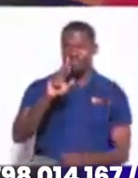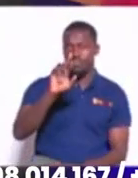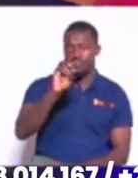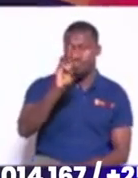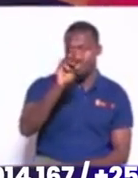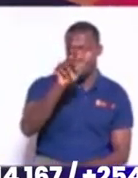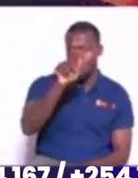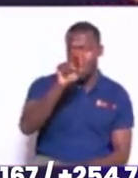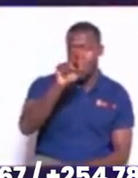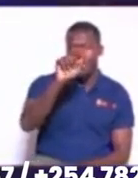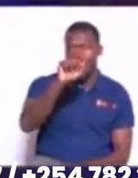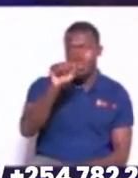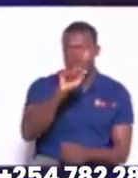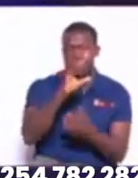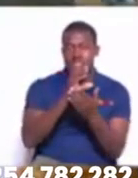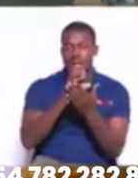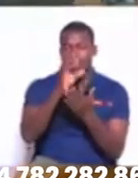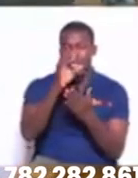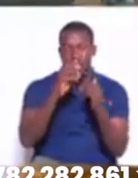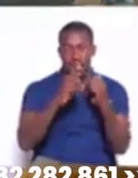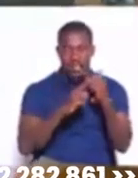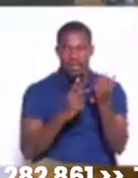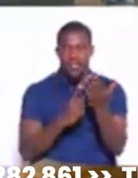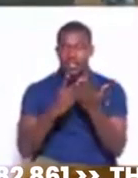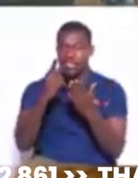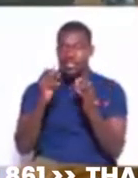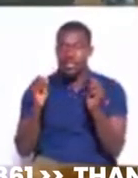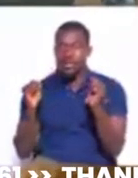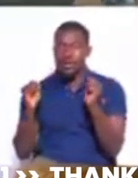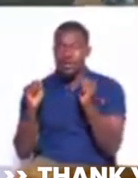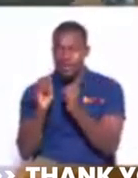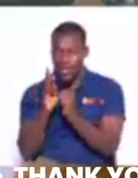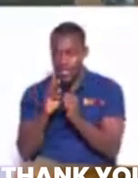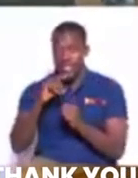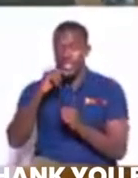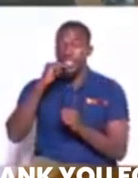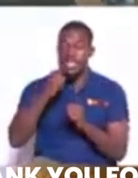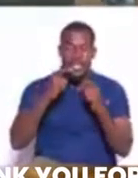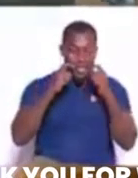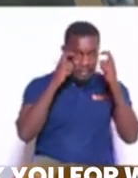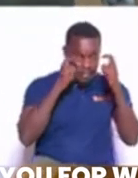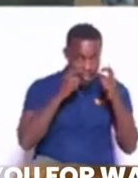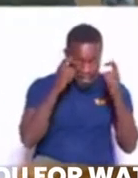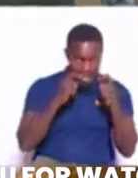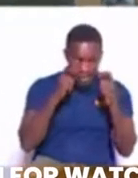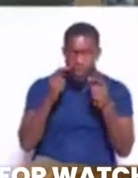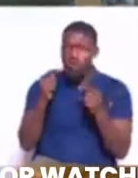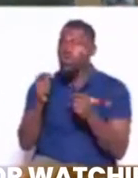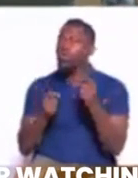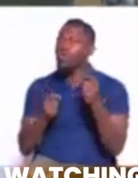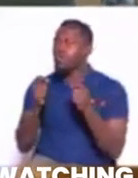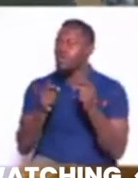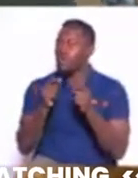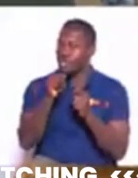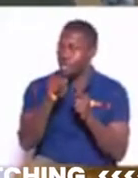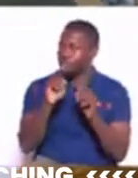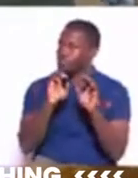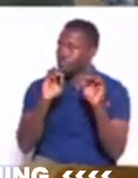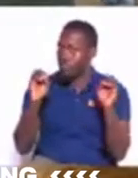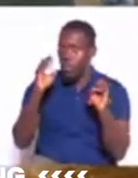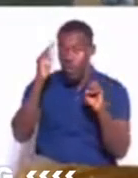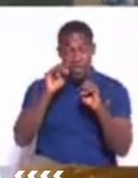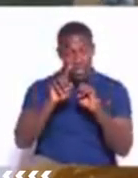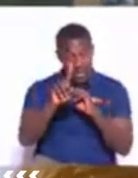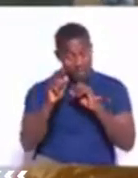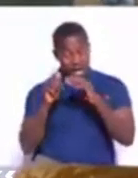verse 14 says, "For sin shall not have dominion over you, for you're not under the law, but under